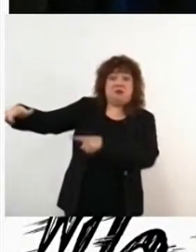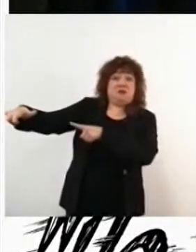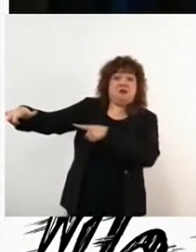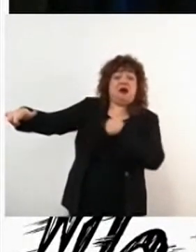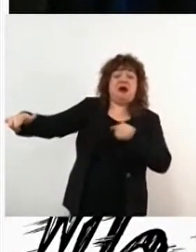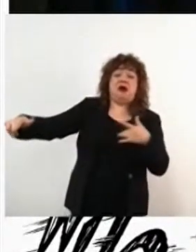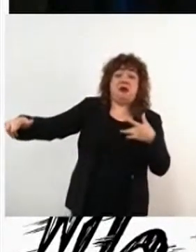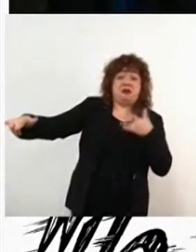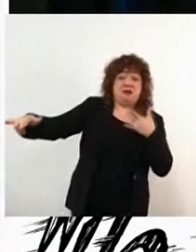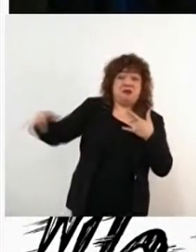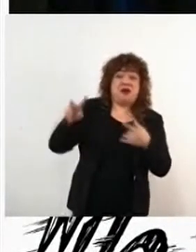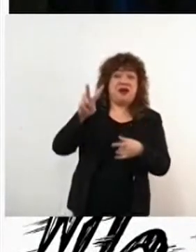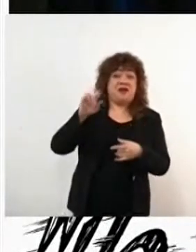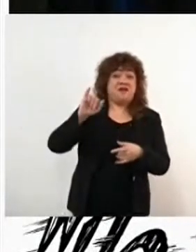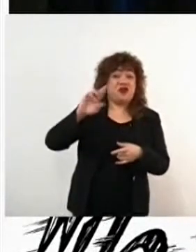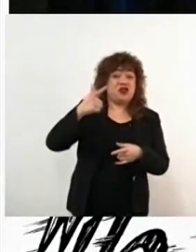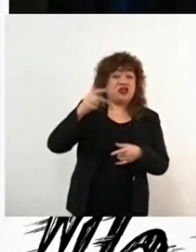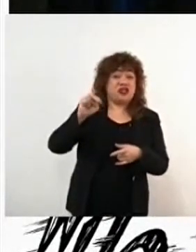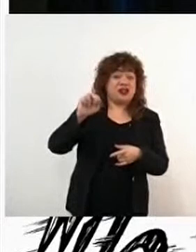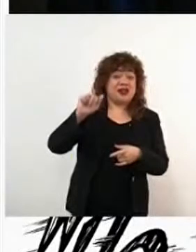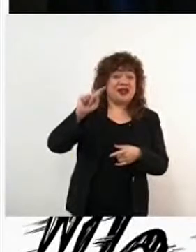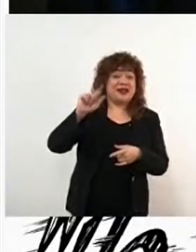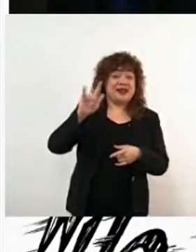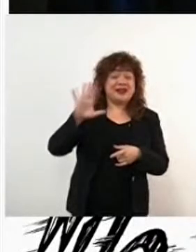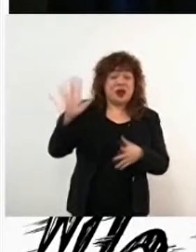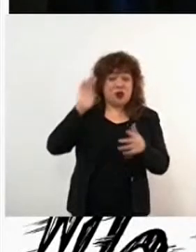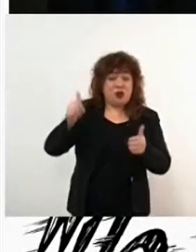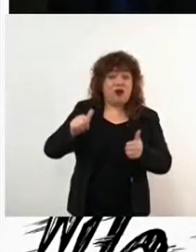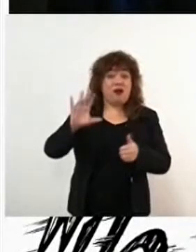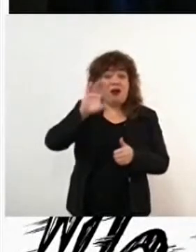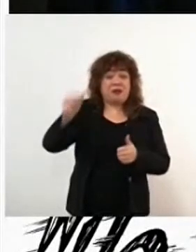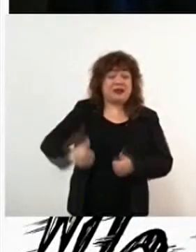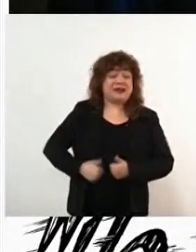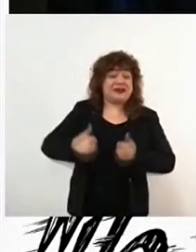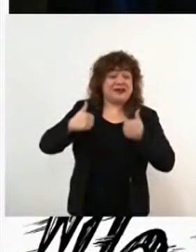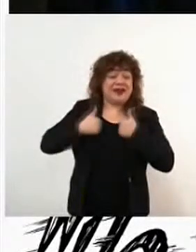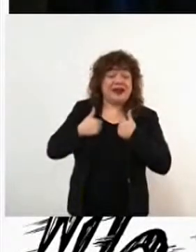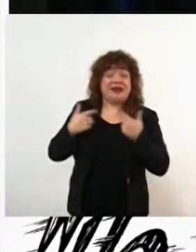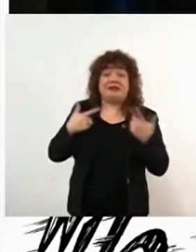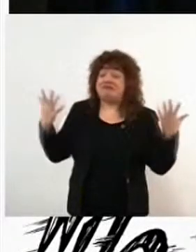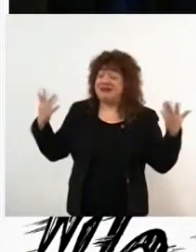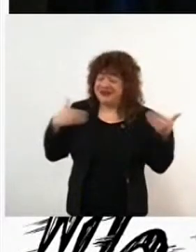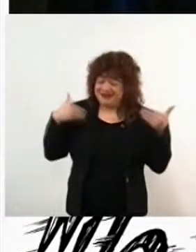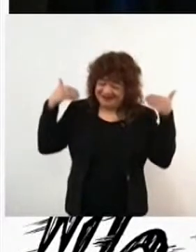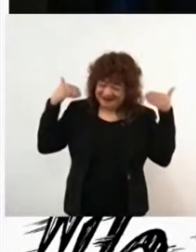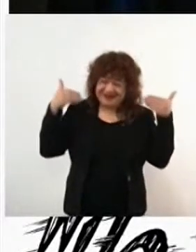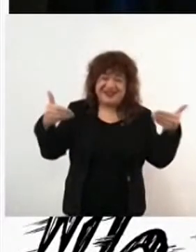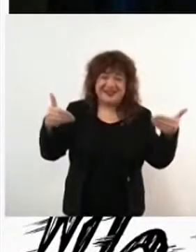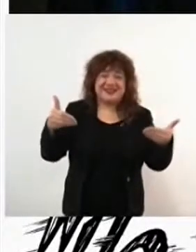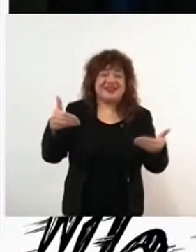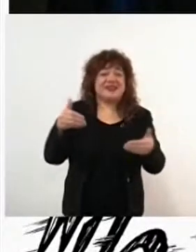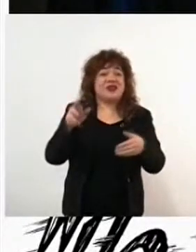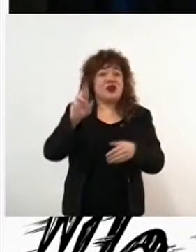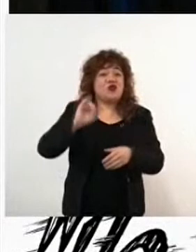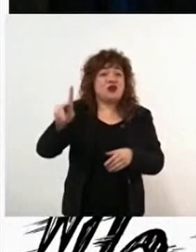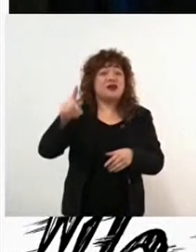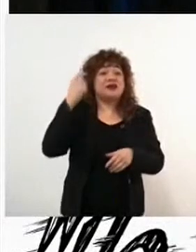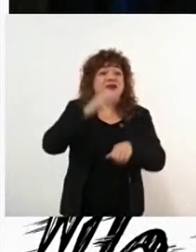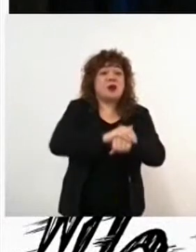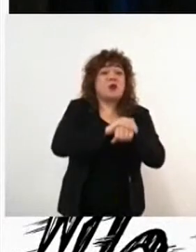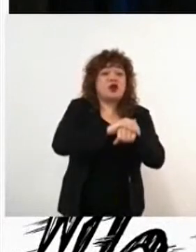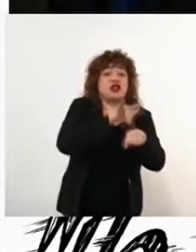Virgin Atlantic would survive more than a year or two, and I don't think anybody were in those days. We were taking on, you know, British Airways with